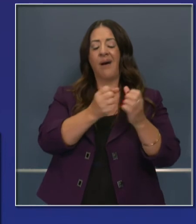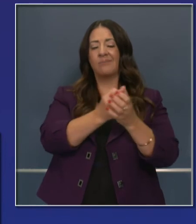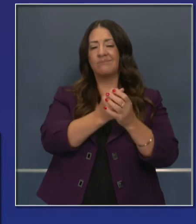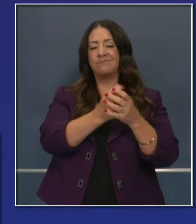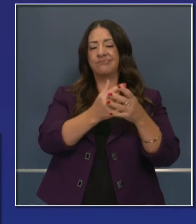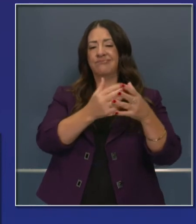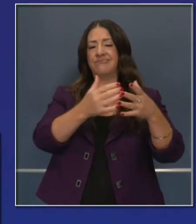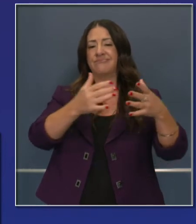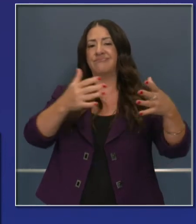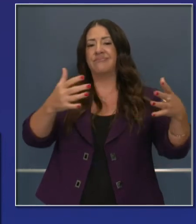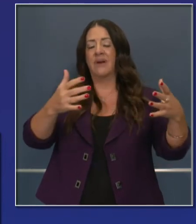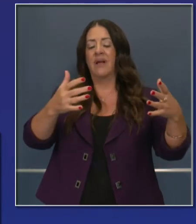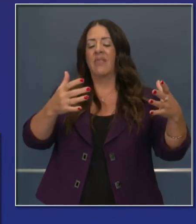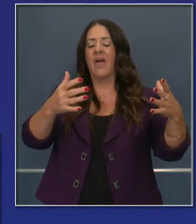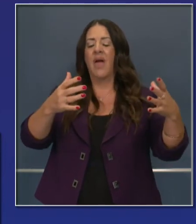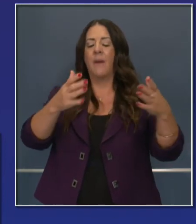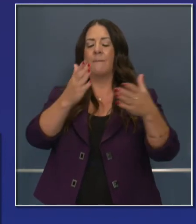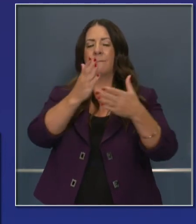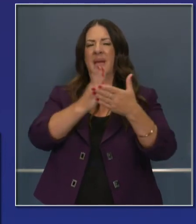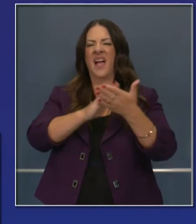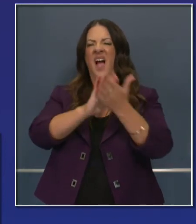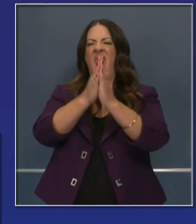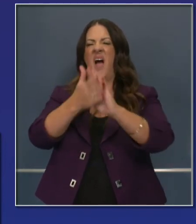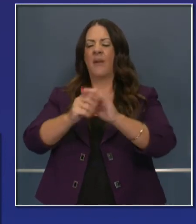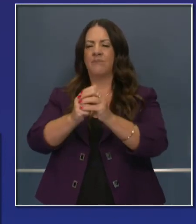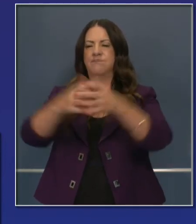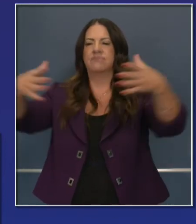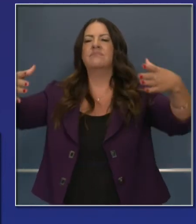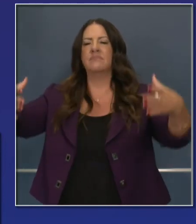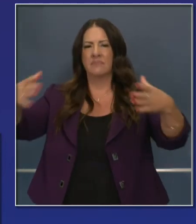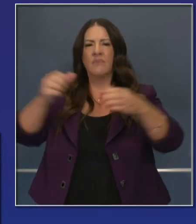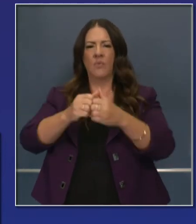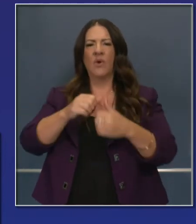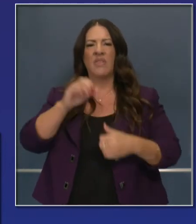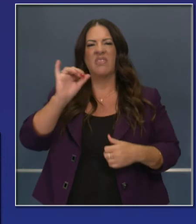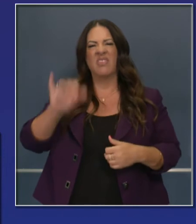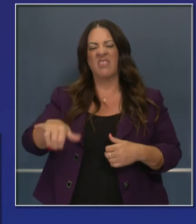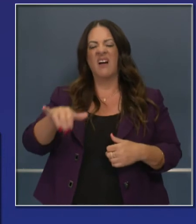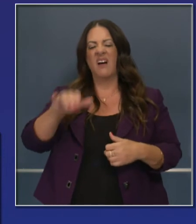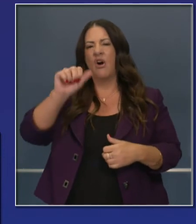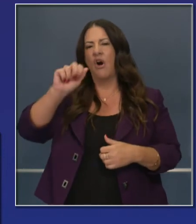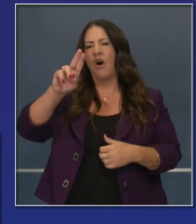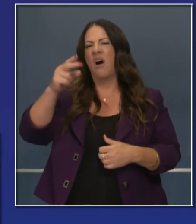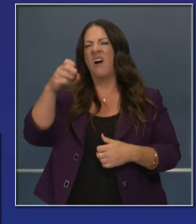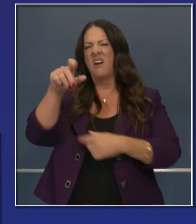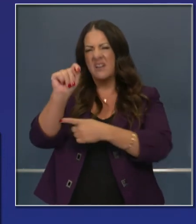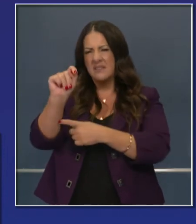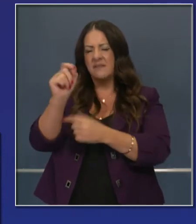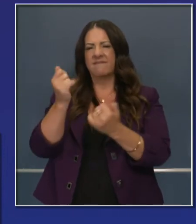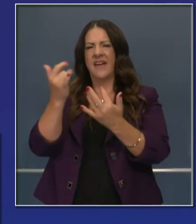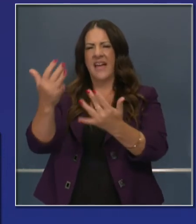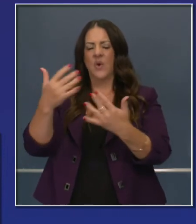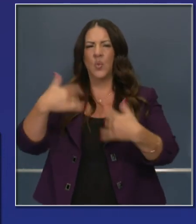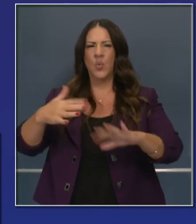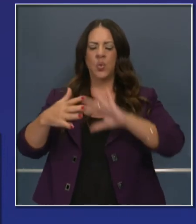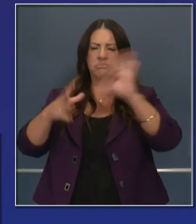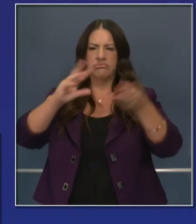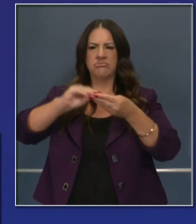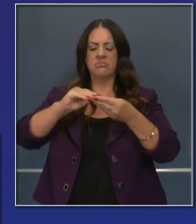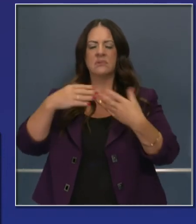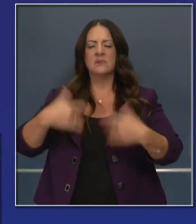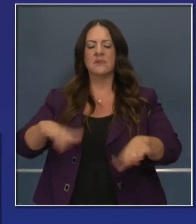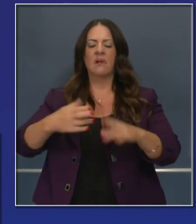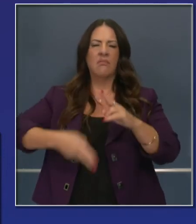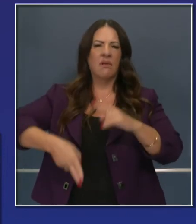I'll update you in a moment on the August complex. Remains the largest wildfire in terms of total acreage burned in